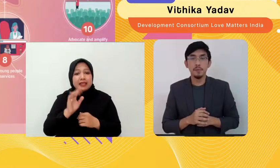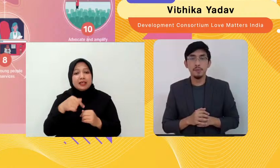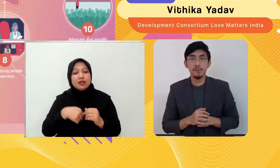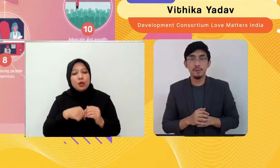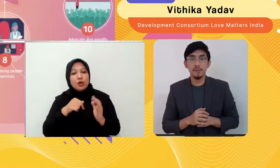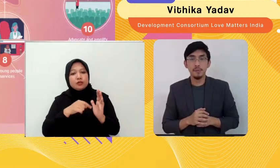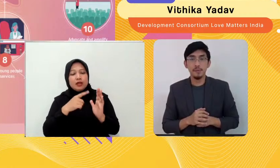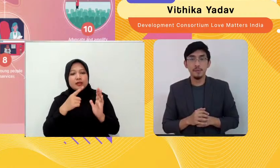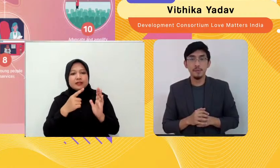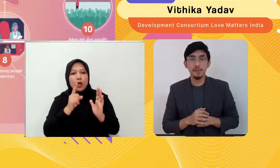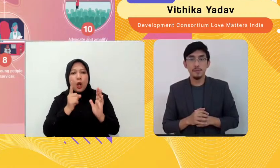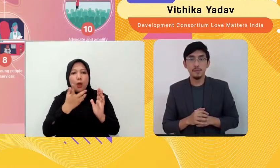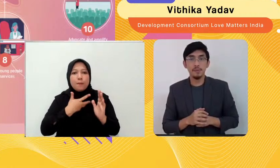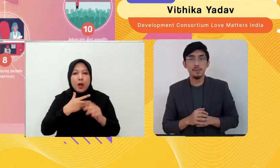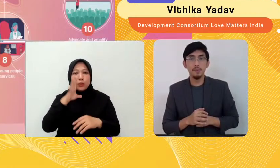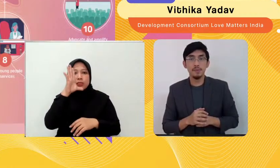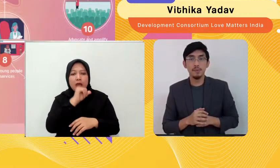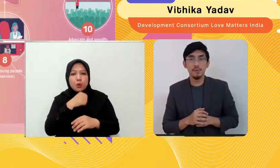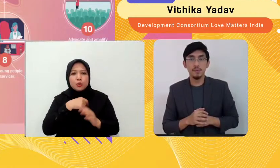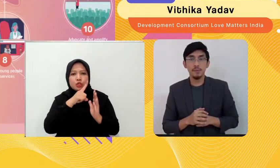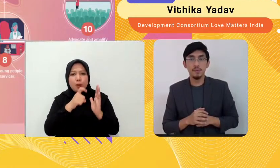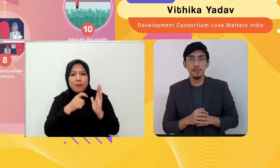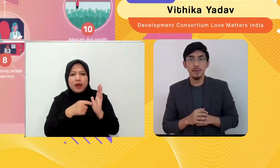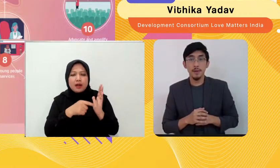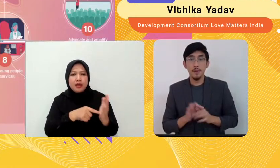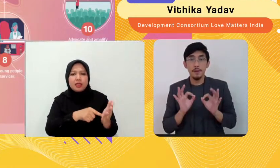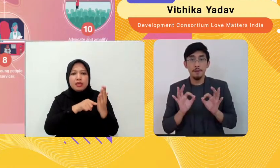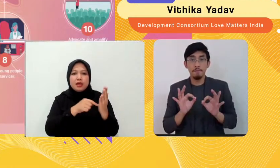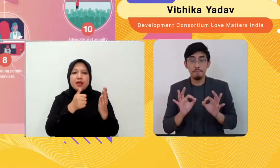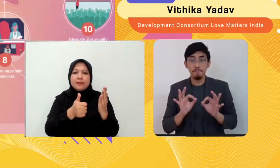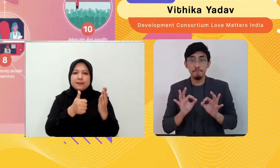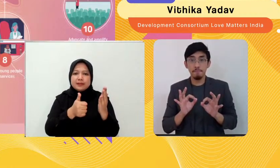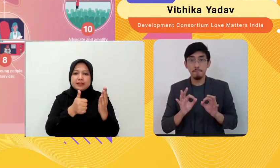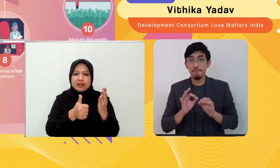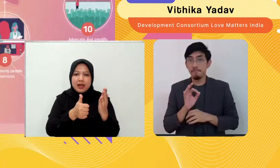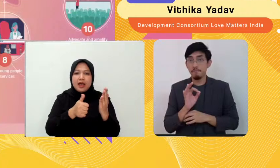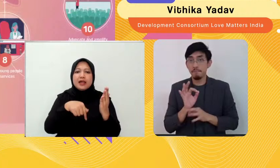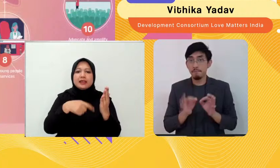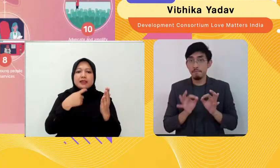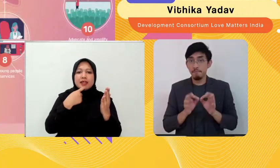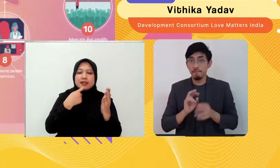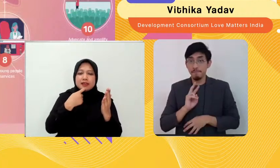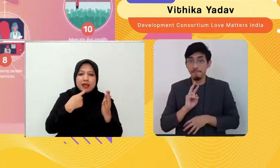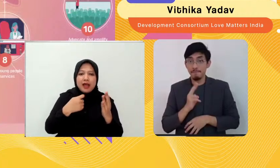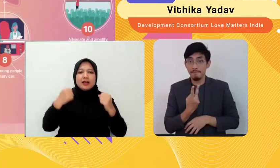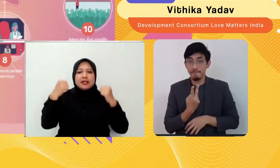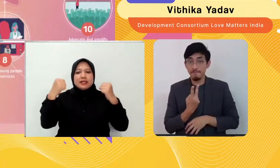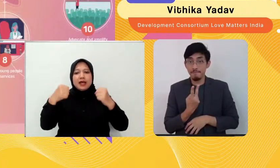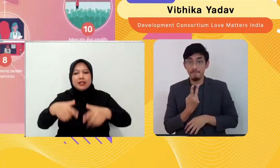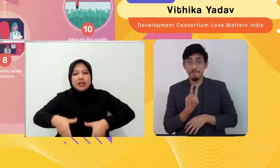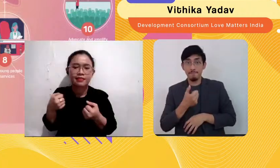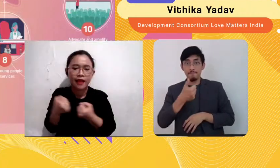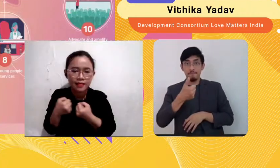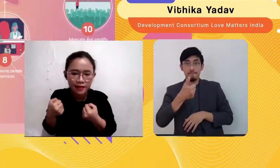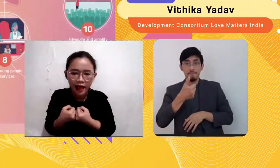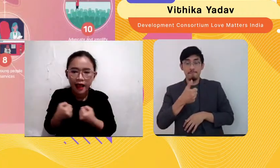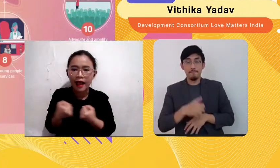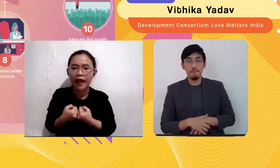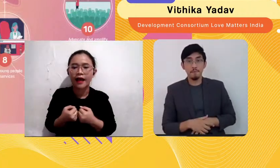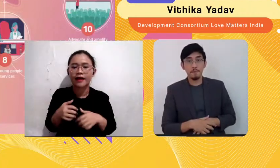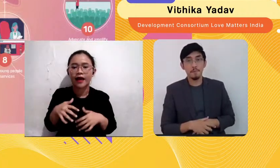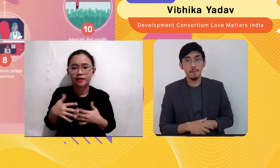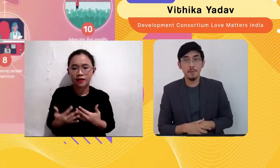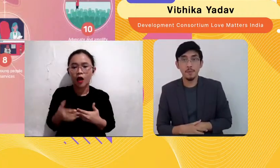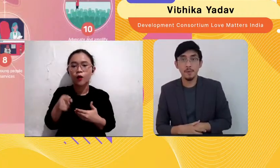also engage in information around sexual and reproductive health, their challenges. That was the space that we